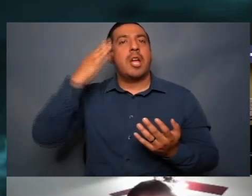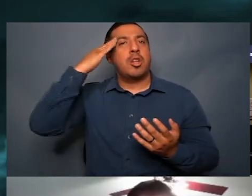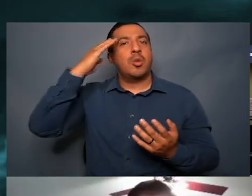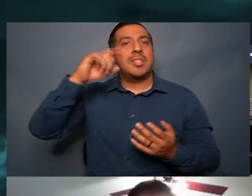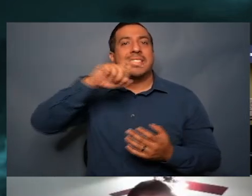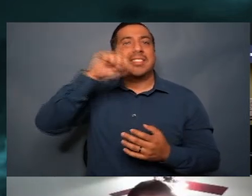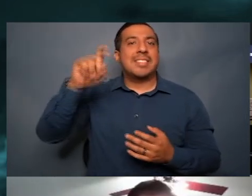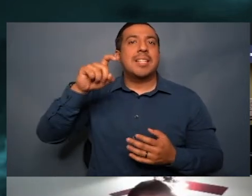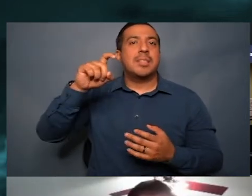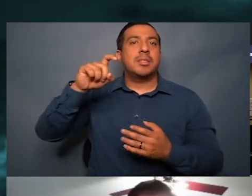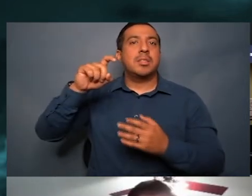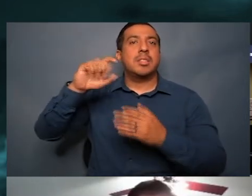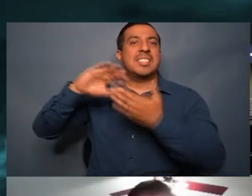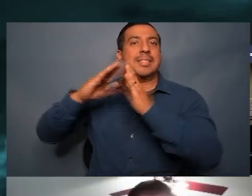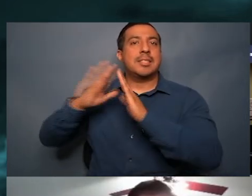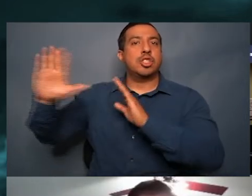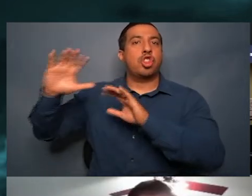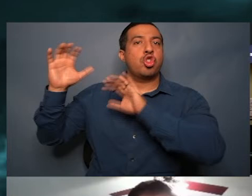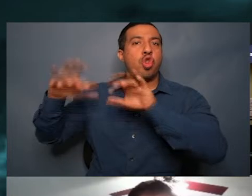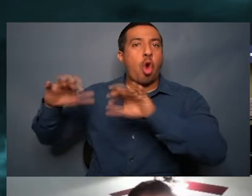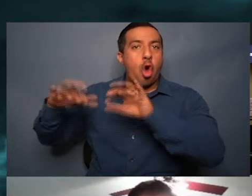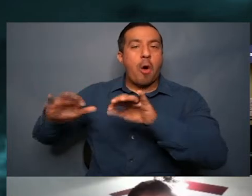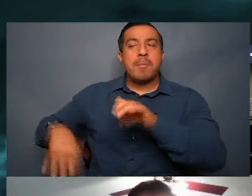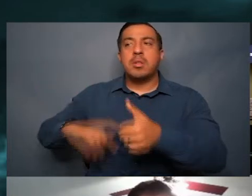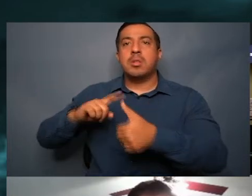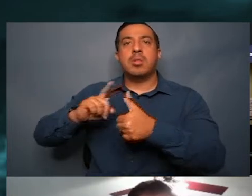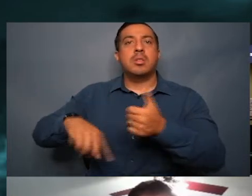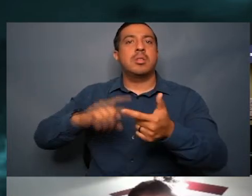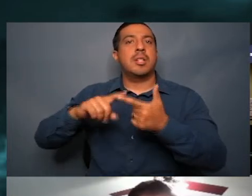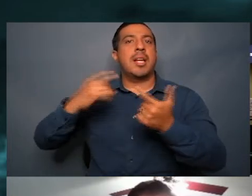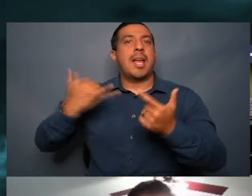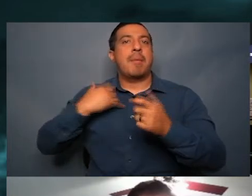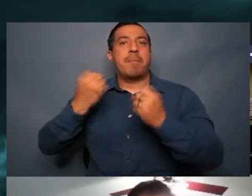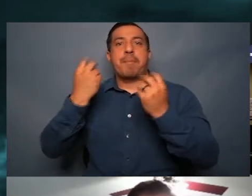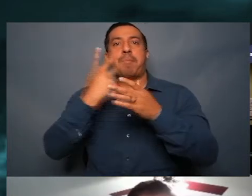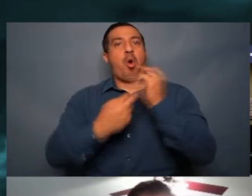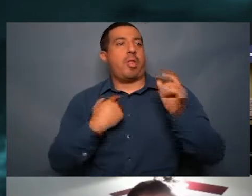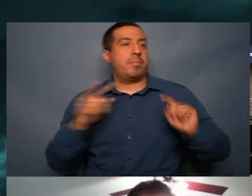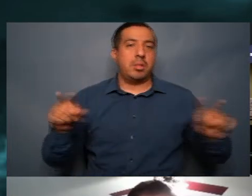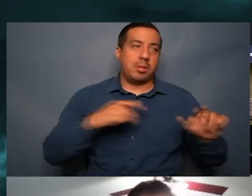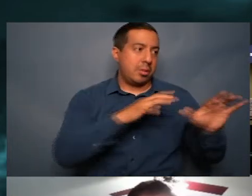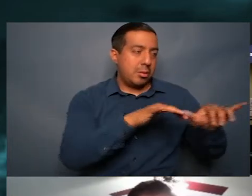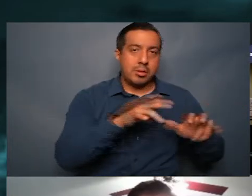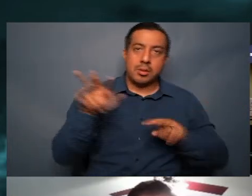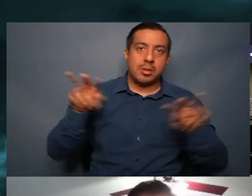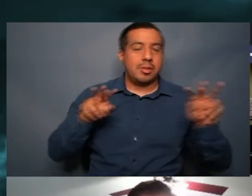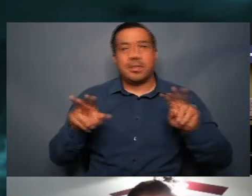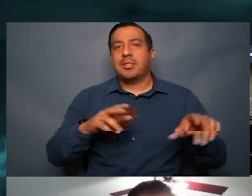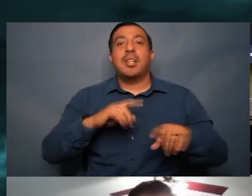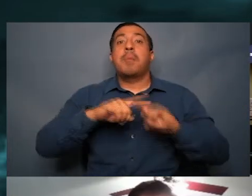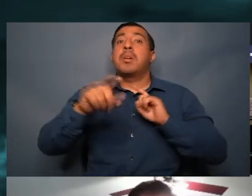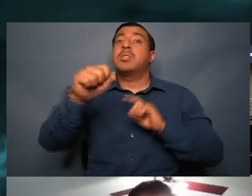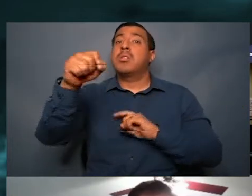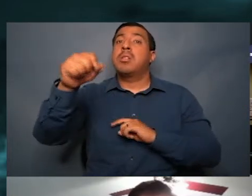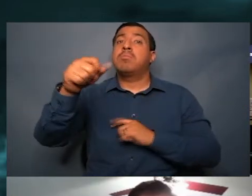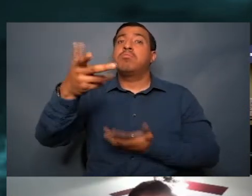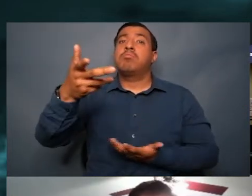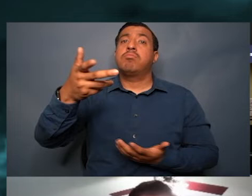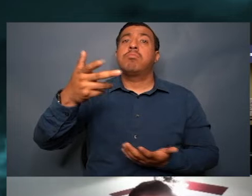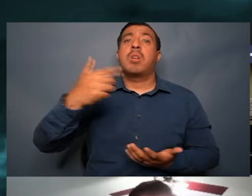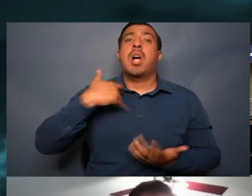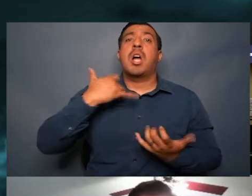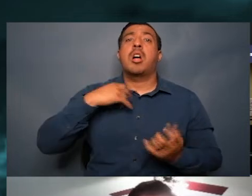City storms, and I am doing both things. So yes, I am not going